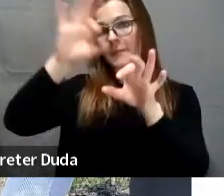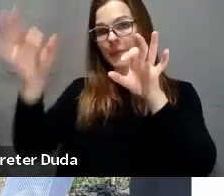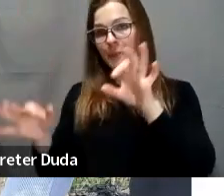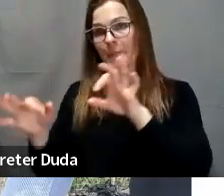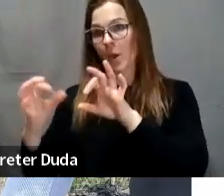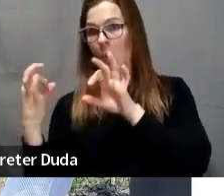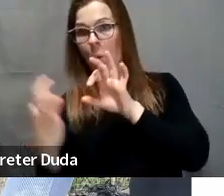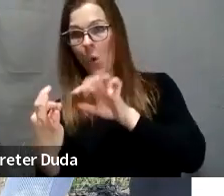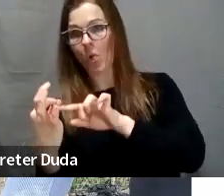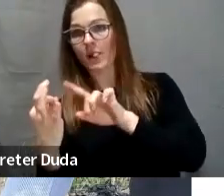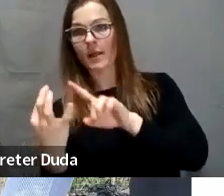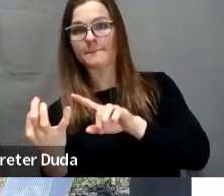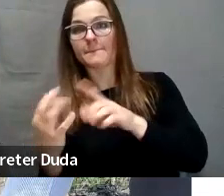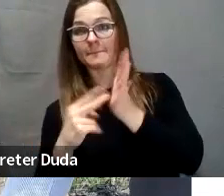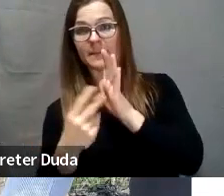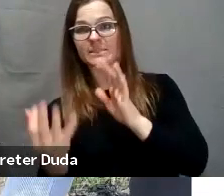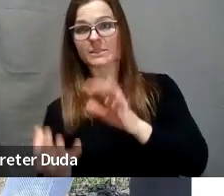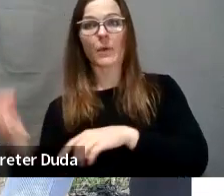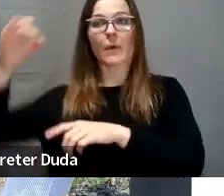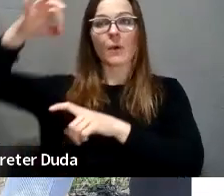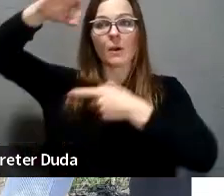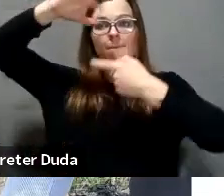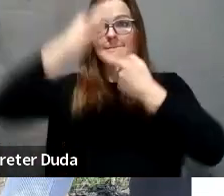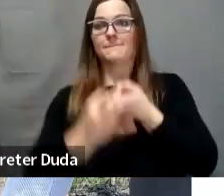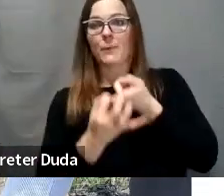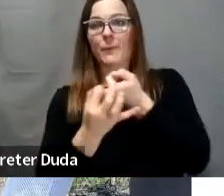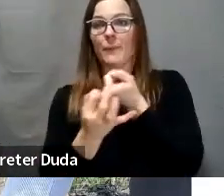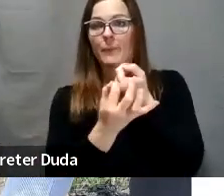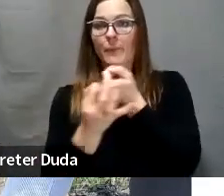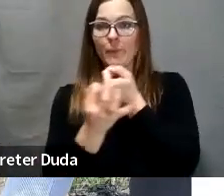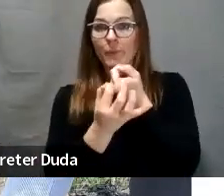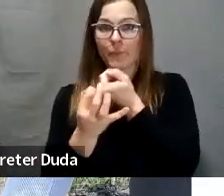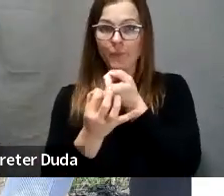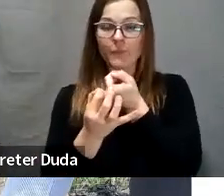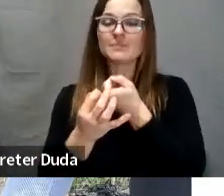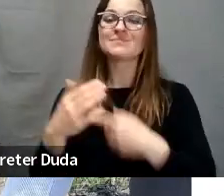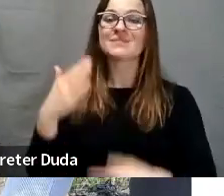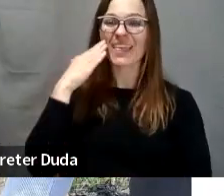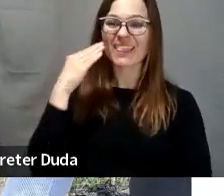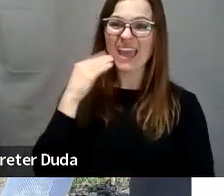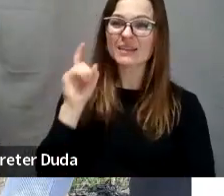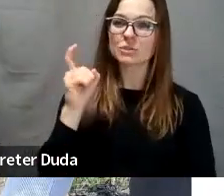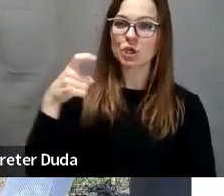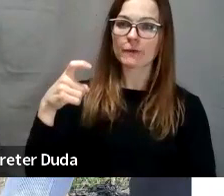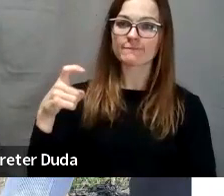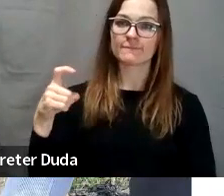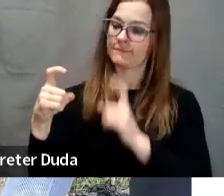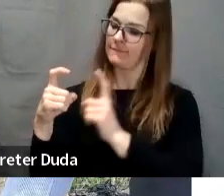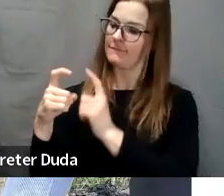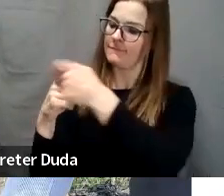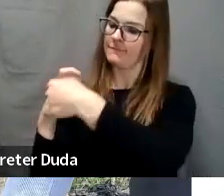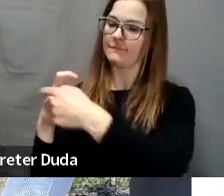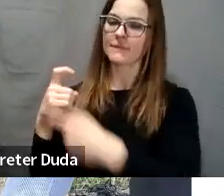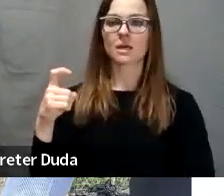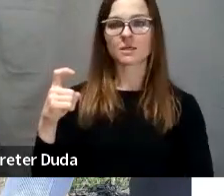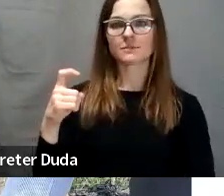nice if you need placement of your tools. And then it's got a curved head with really is kind of looks like